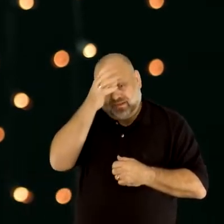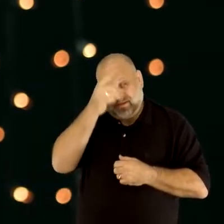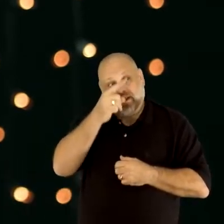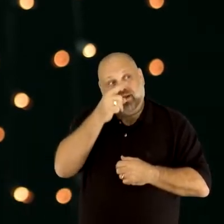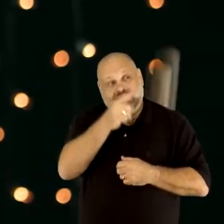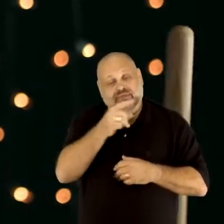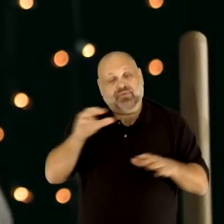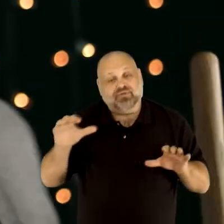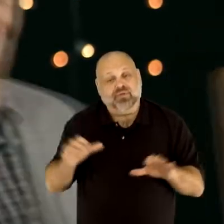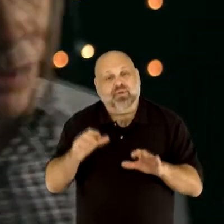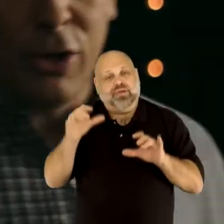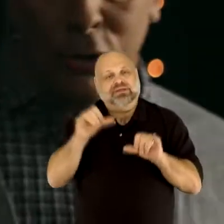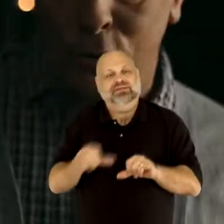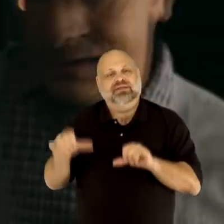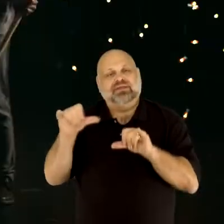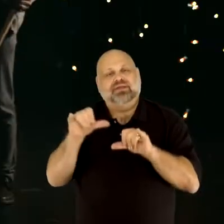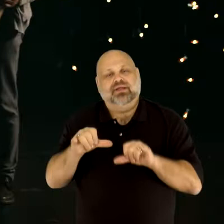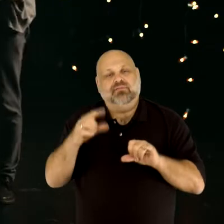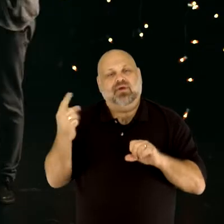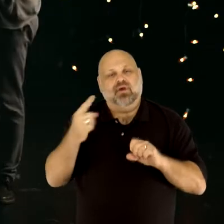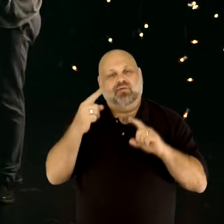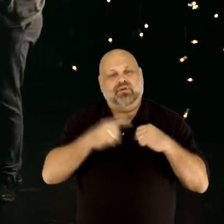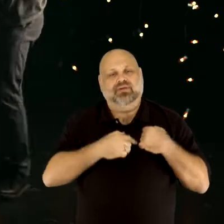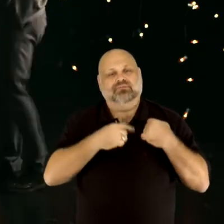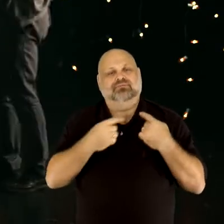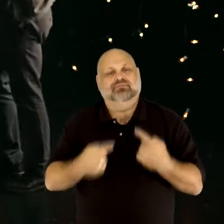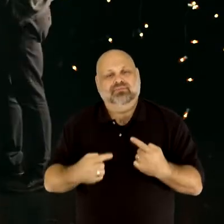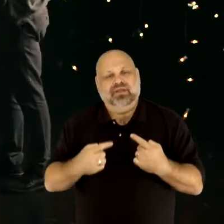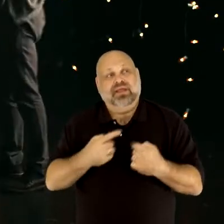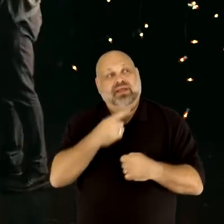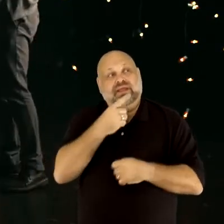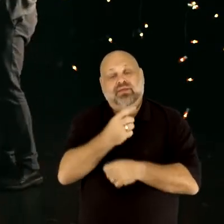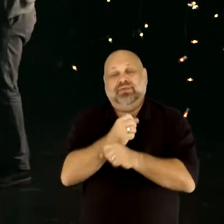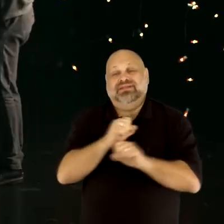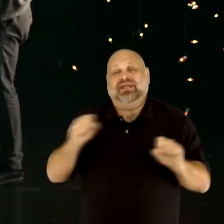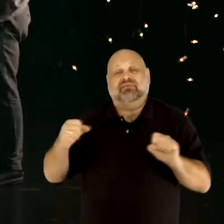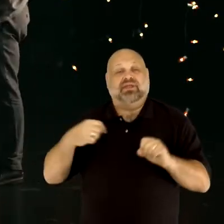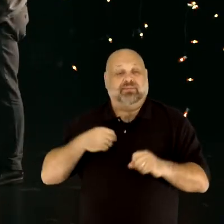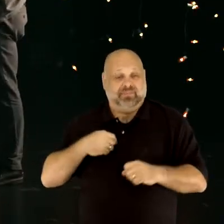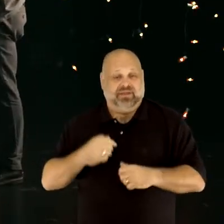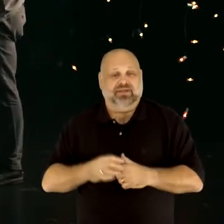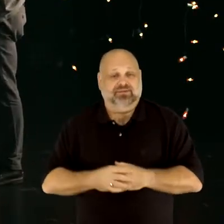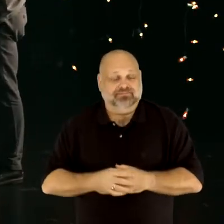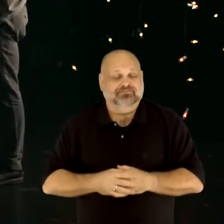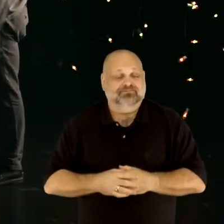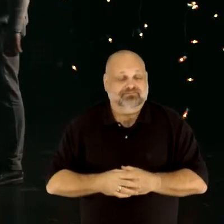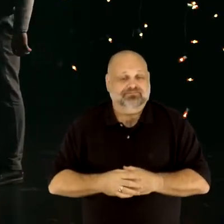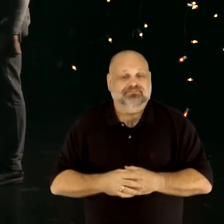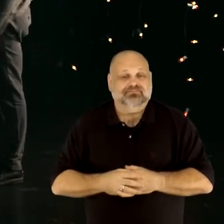He was doing what he always did, saving me.